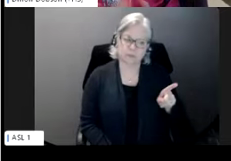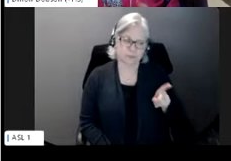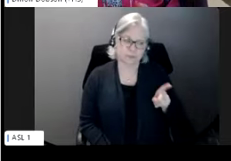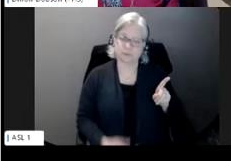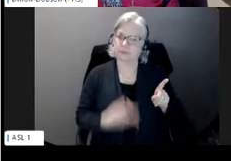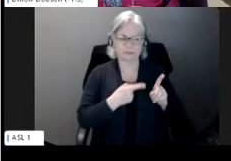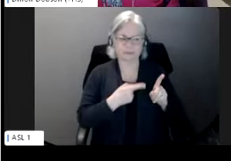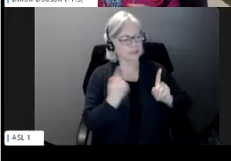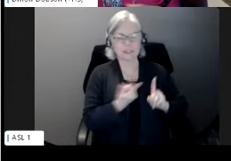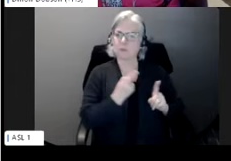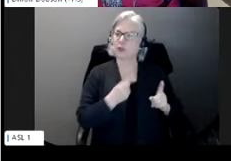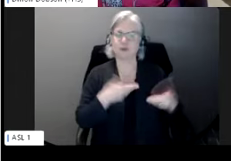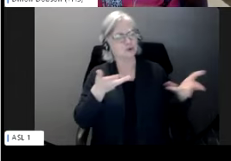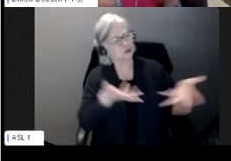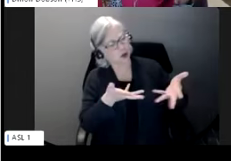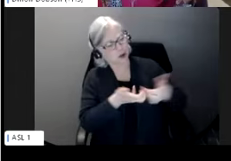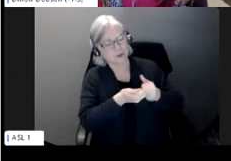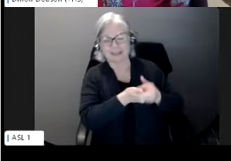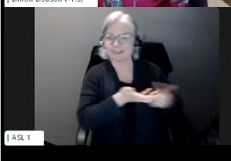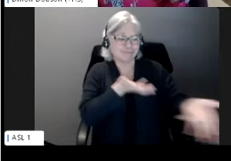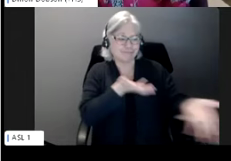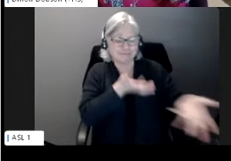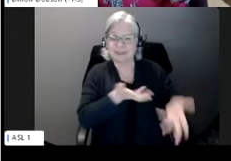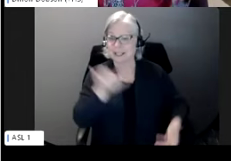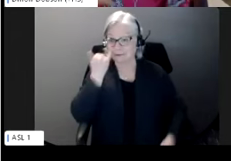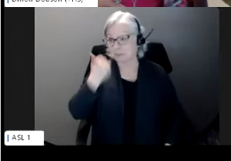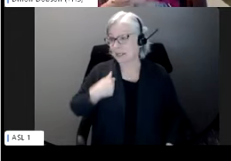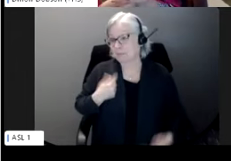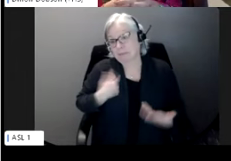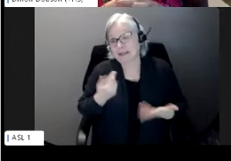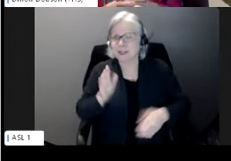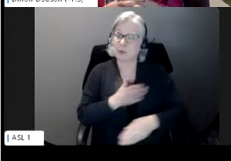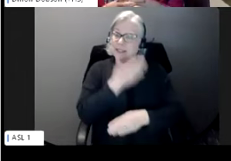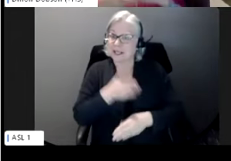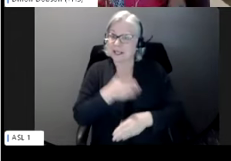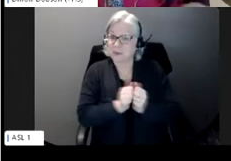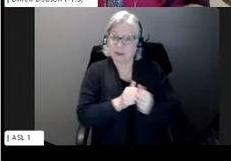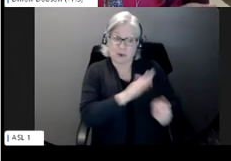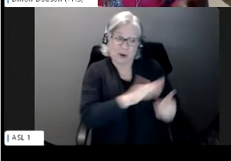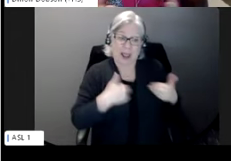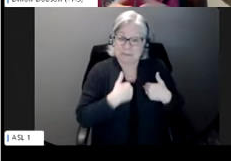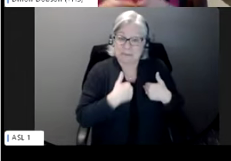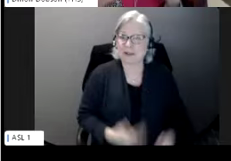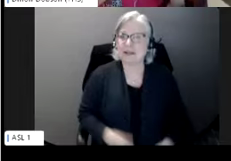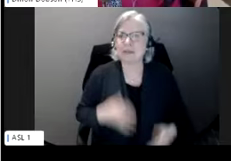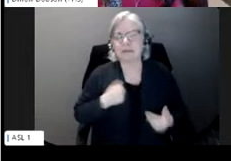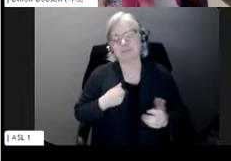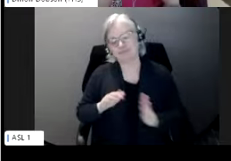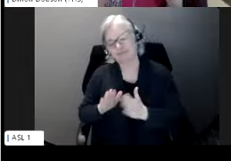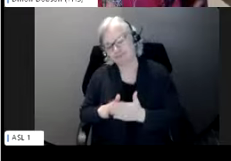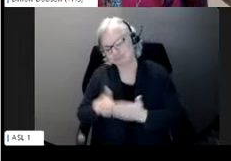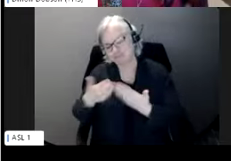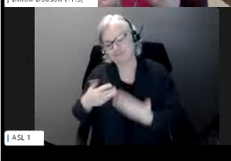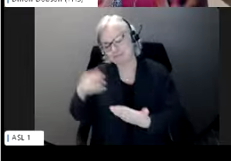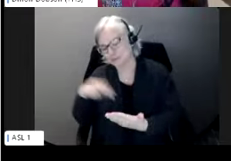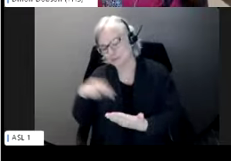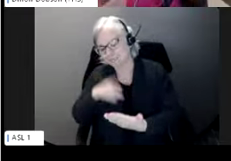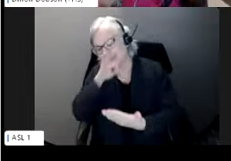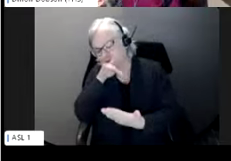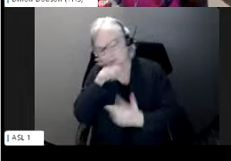It's someone to talk to. If you're like me, you might sing to your animal. You might read to your animal, but you're caring and you're engaging